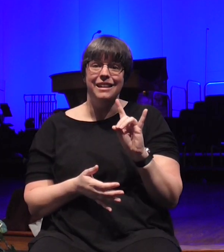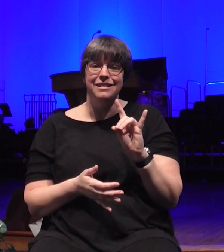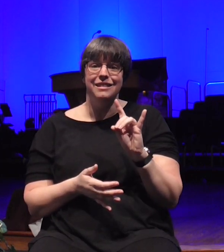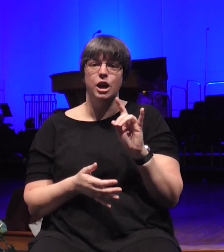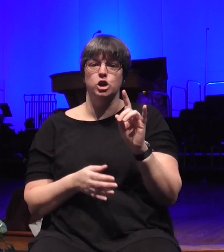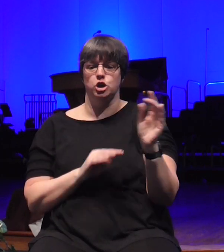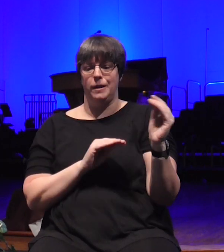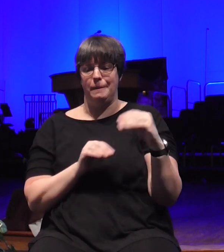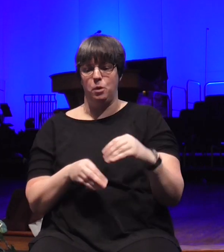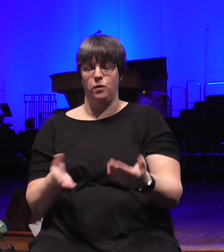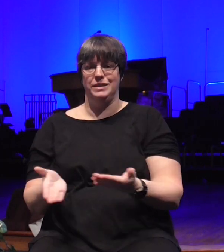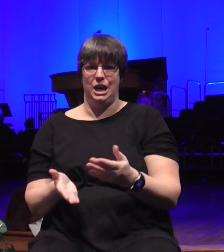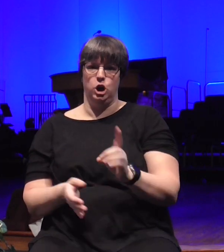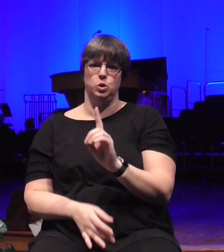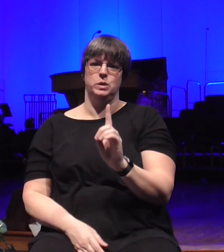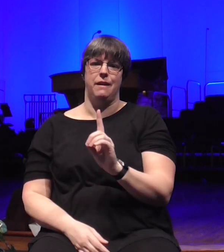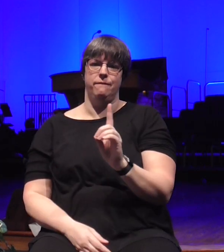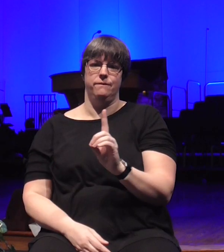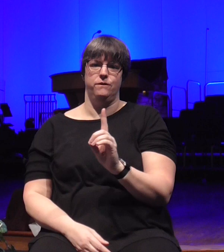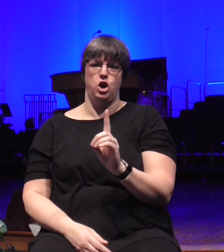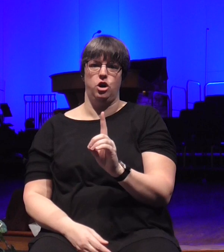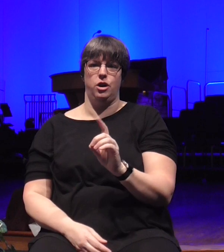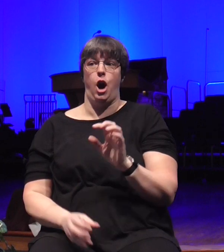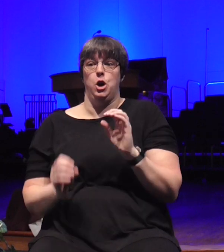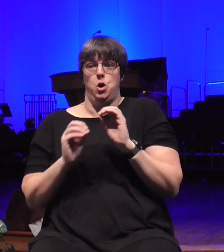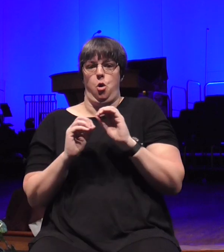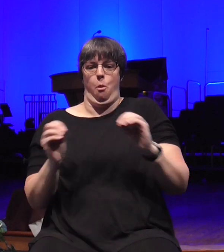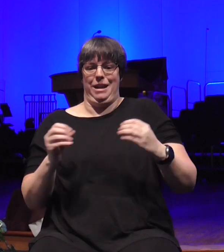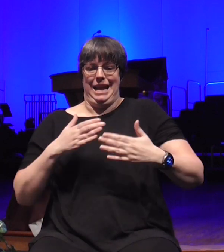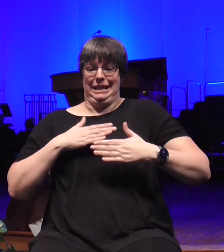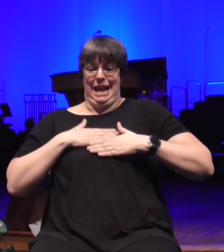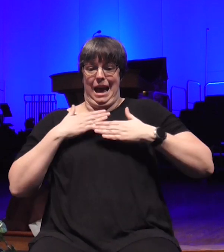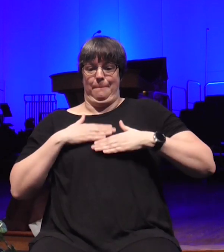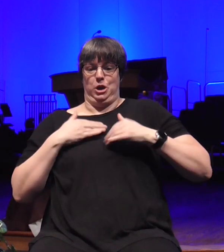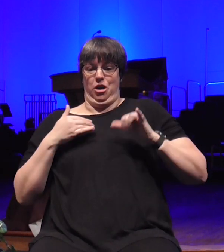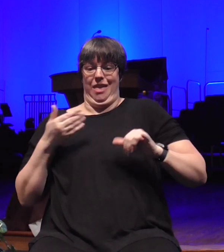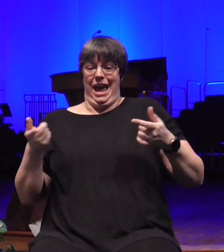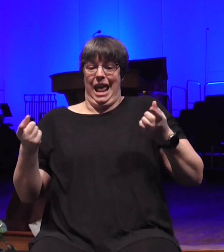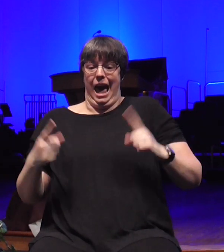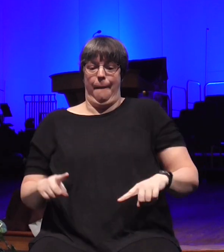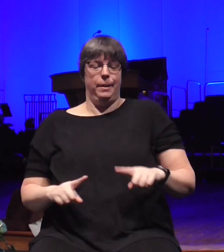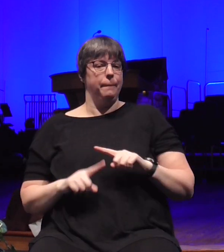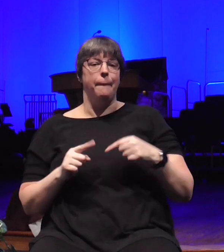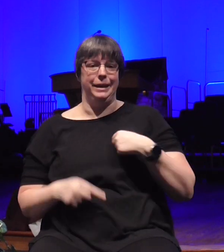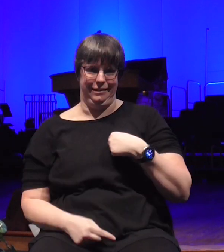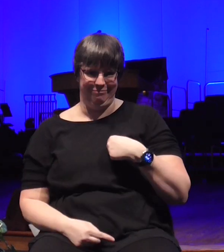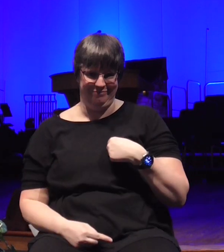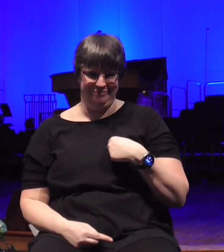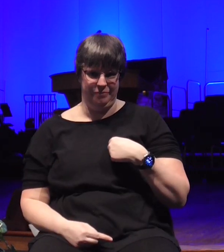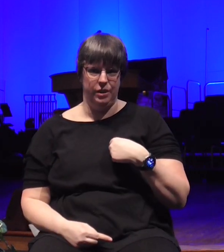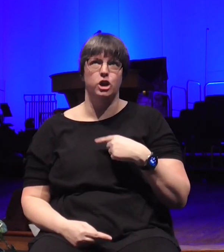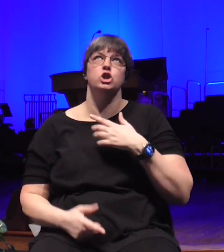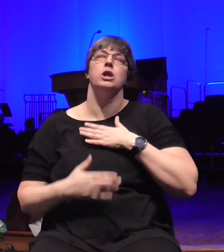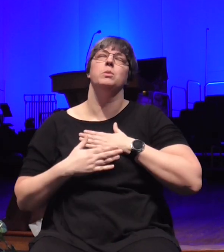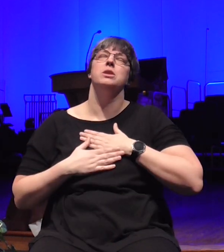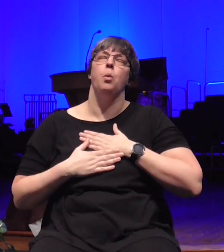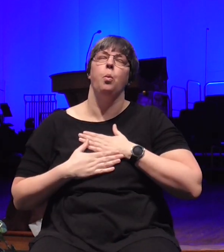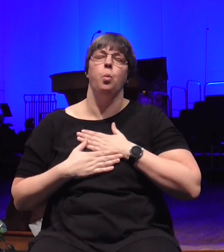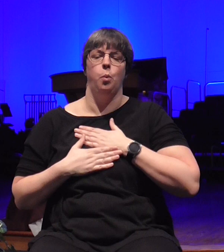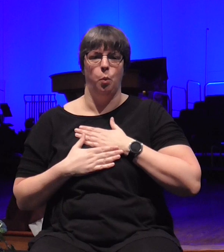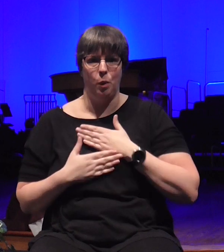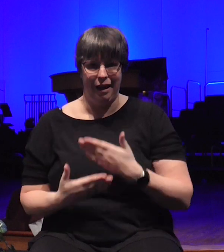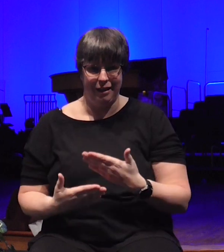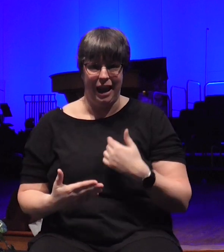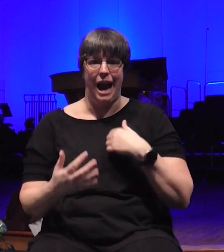moved here to Denver. And nobody's happier than me that she was willing to do that I could meet